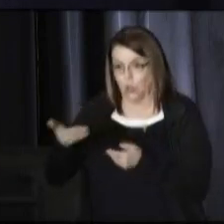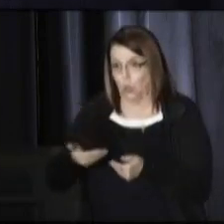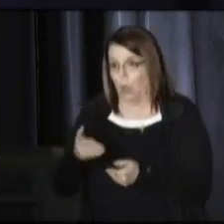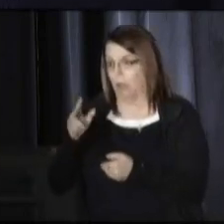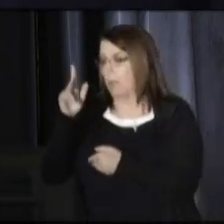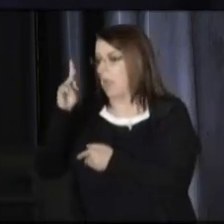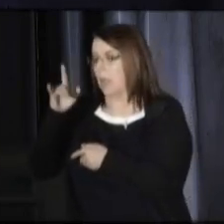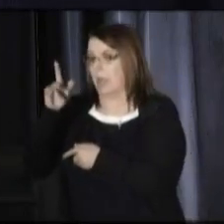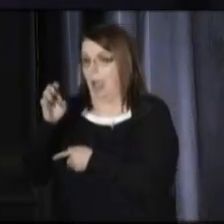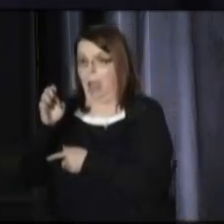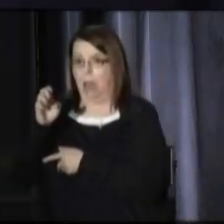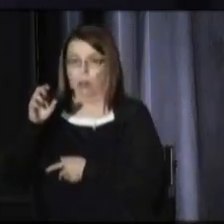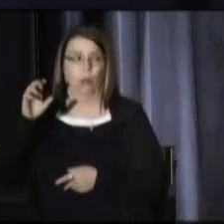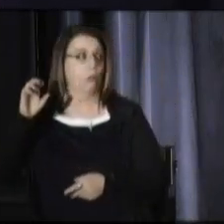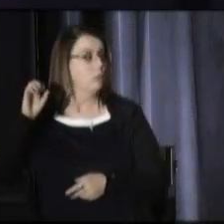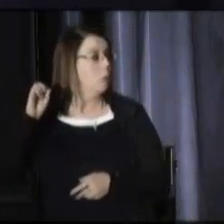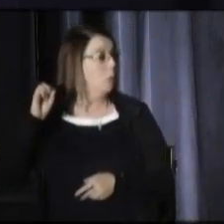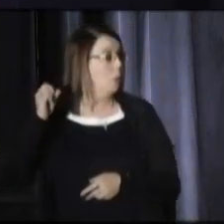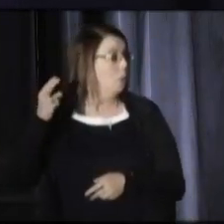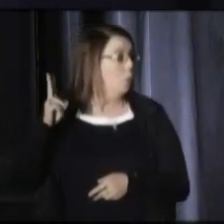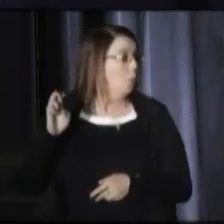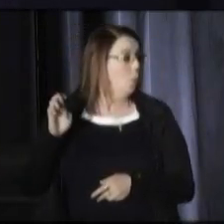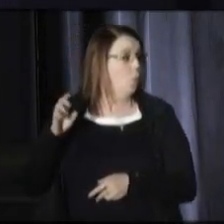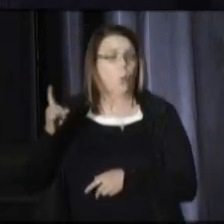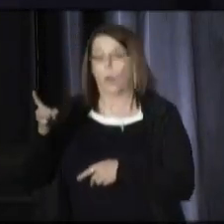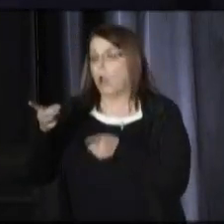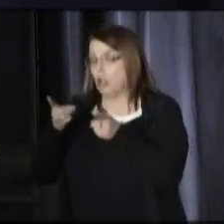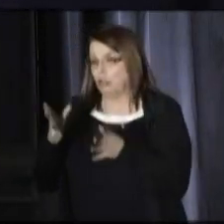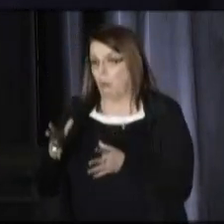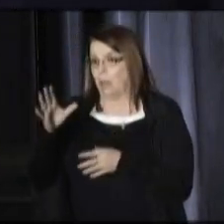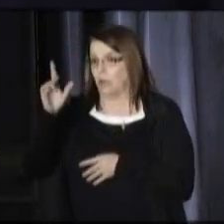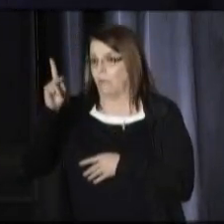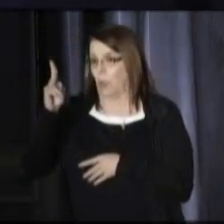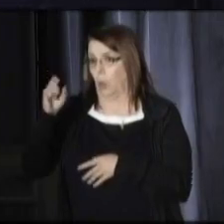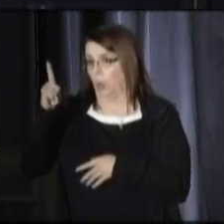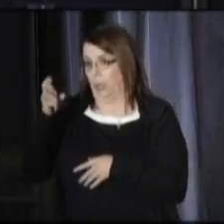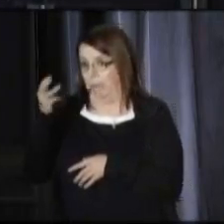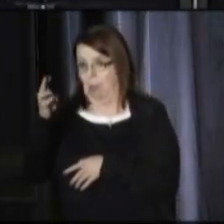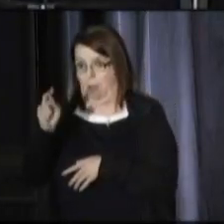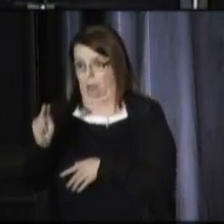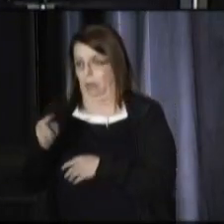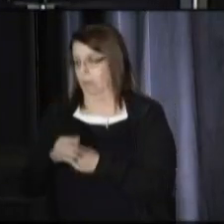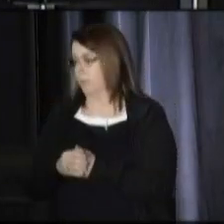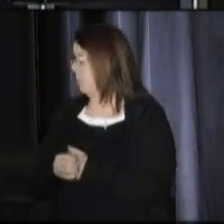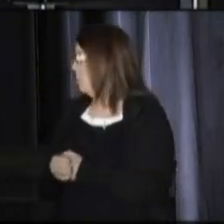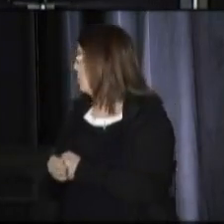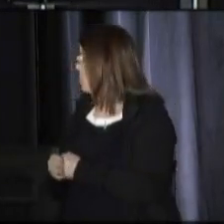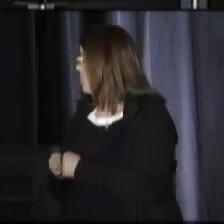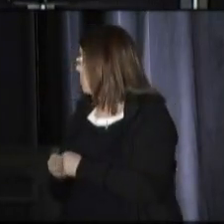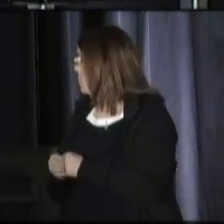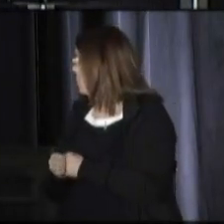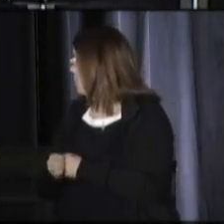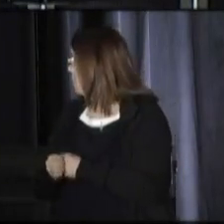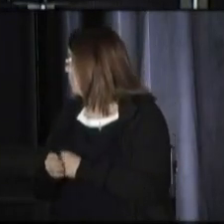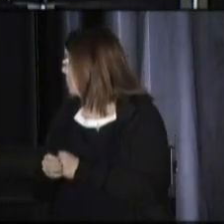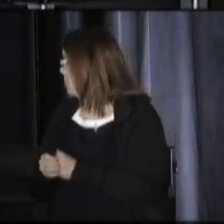215-770-7291. Please also be aware of those with invisible disabilities and do not question someone's use of an